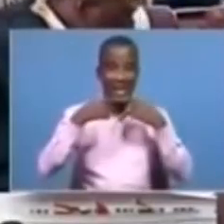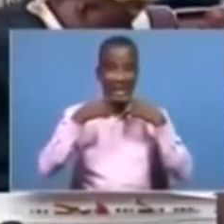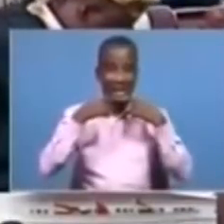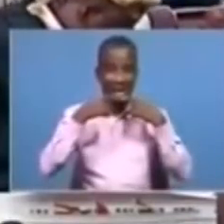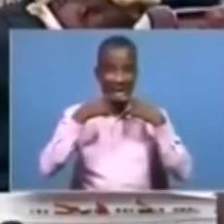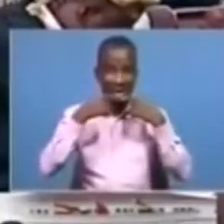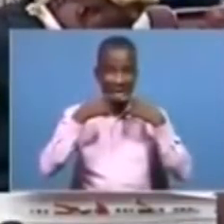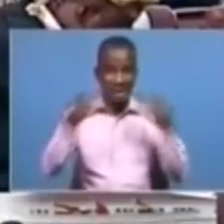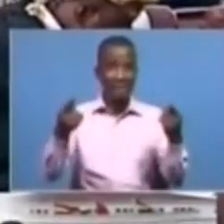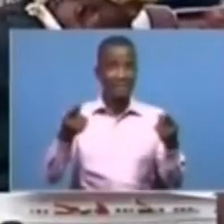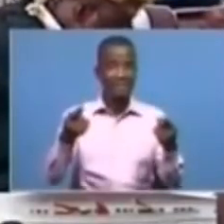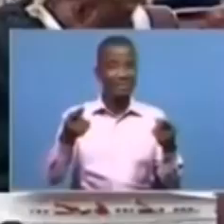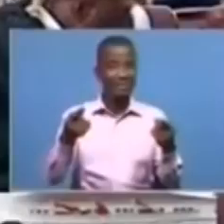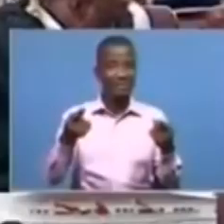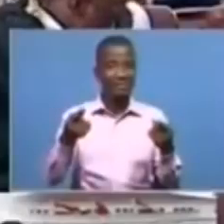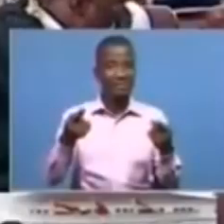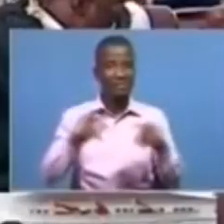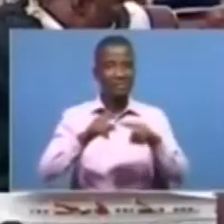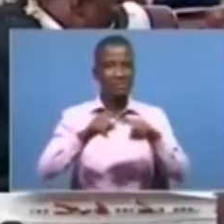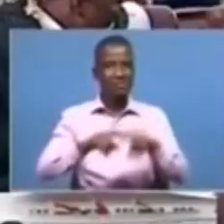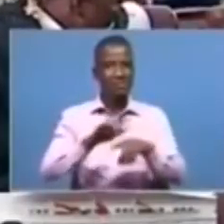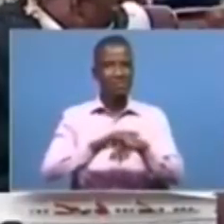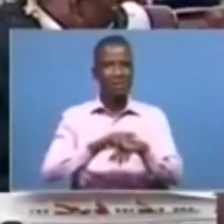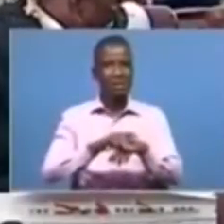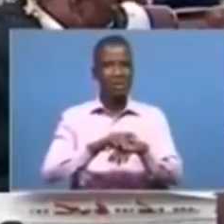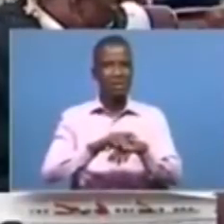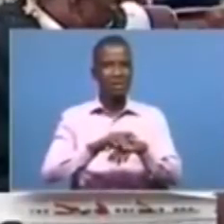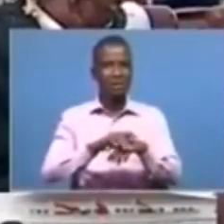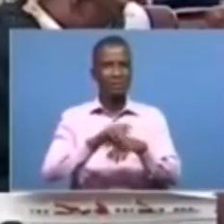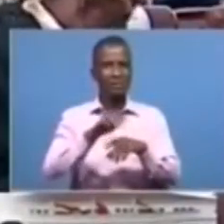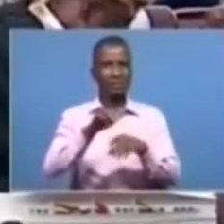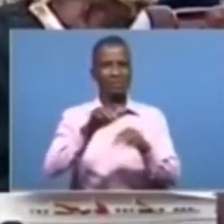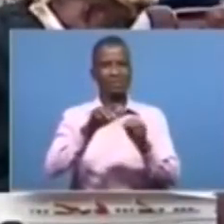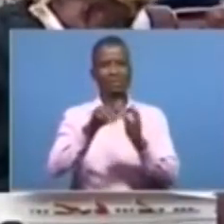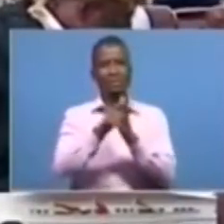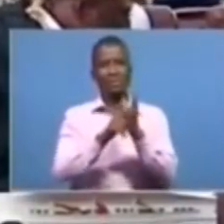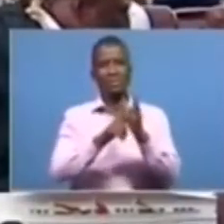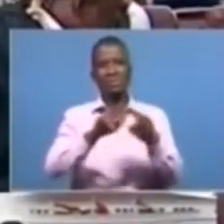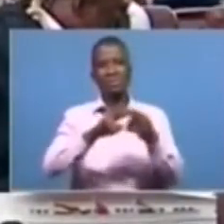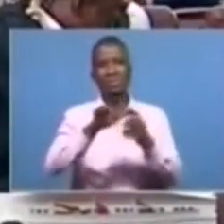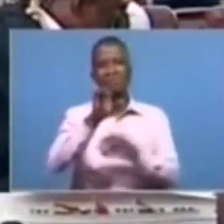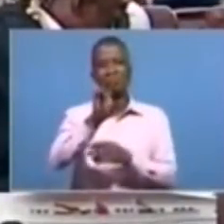was per incuriam section 72 of the Evidence Act